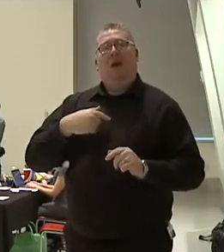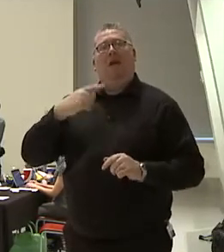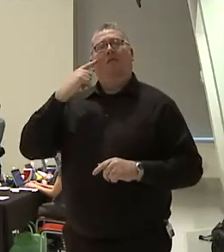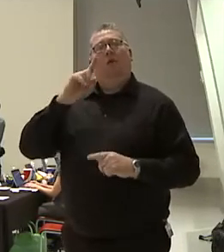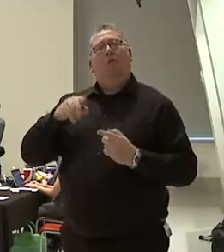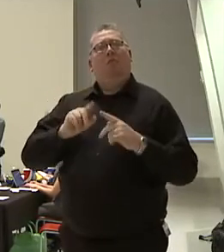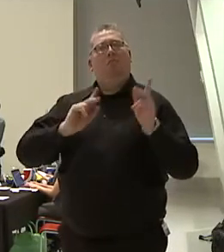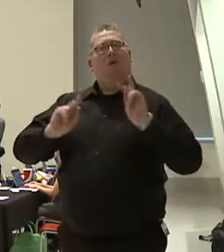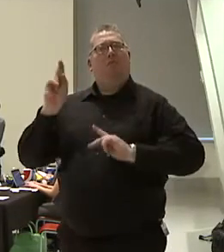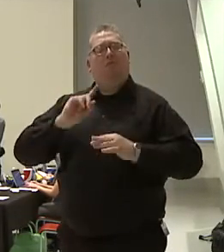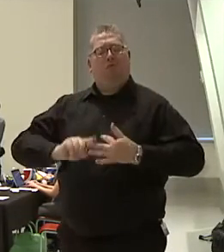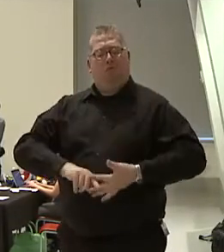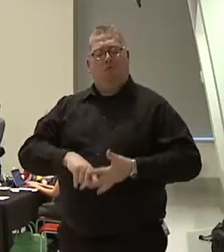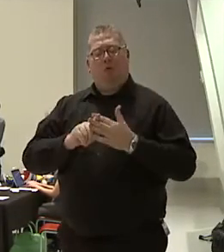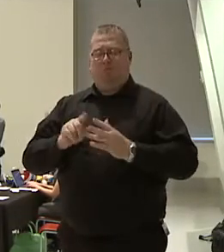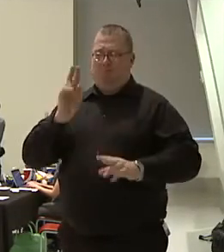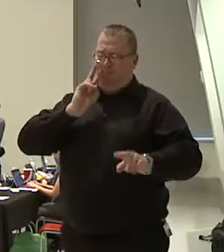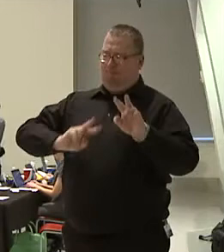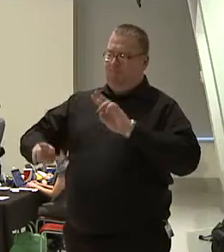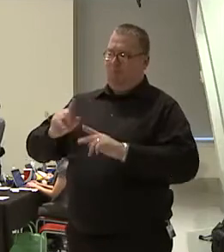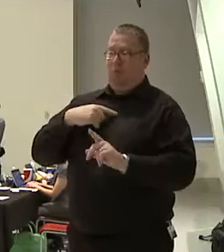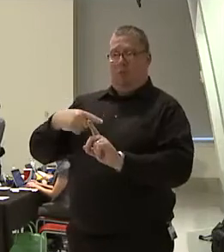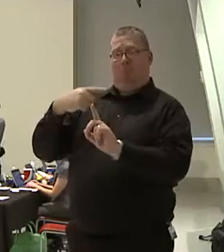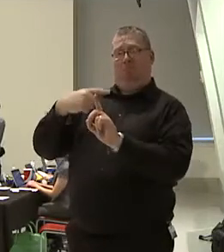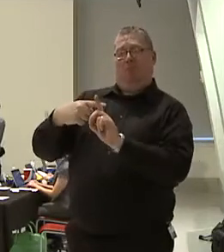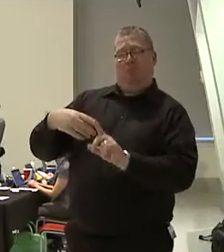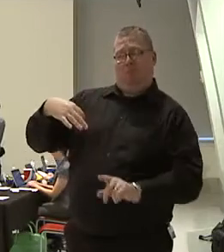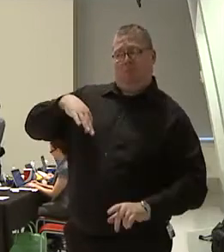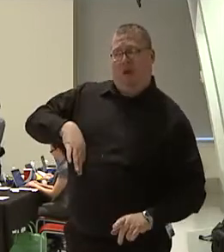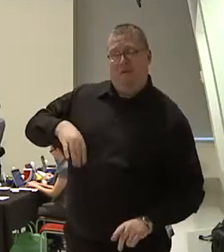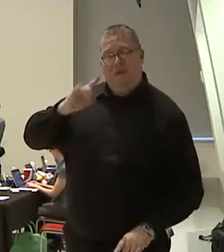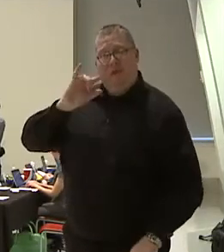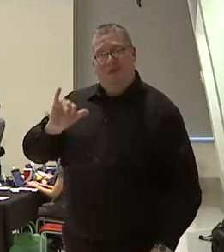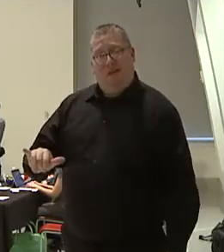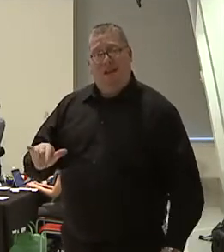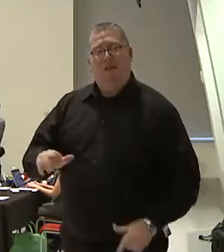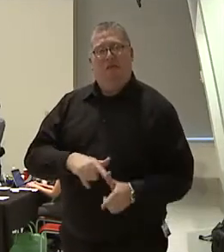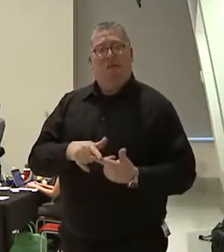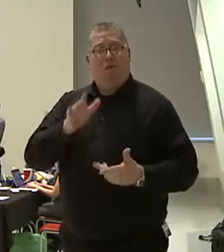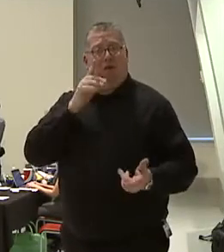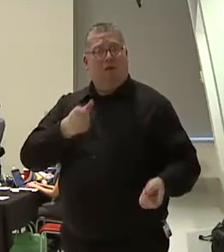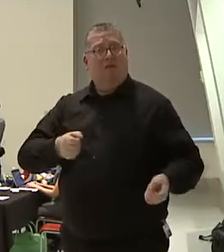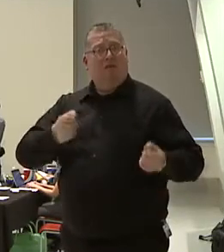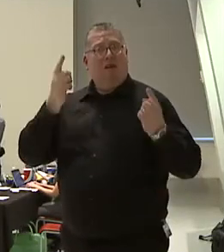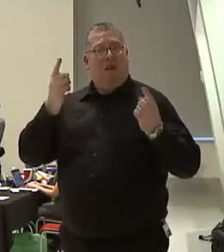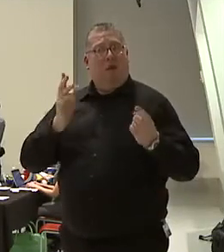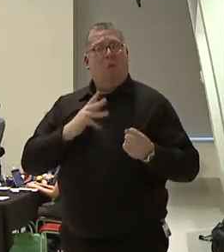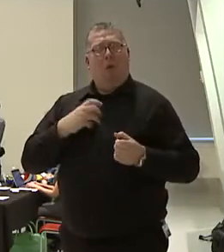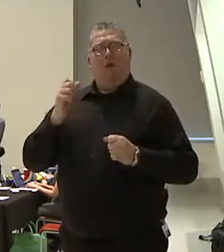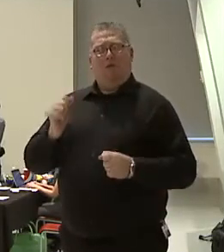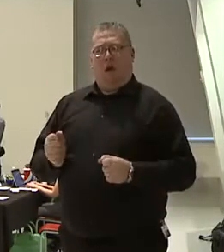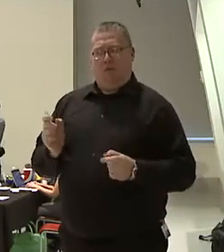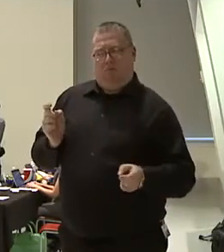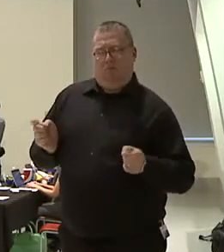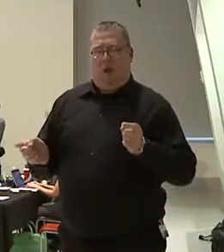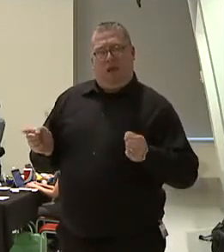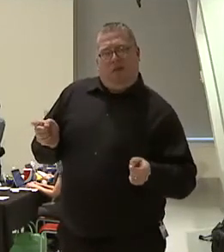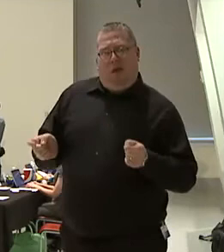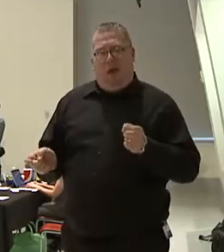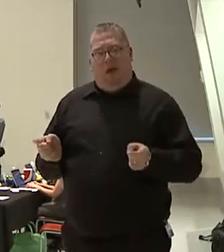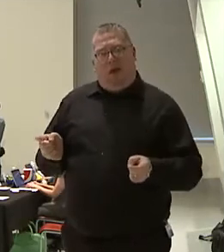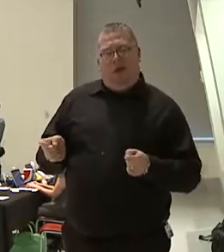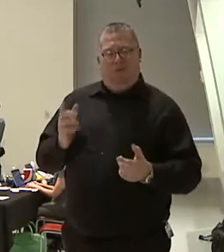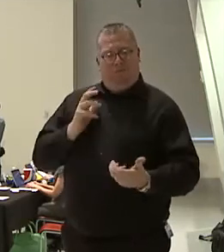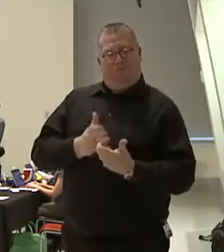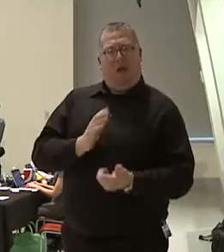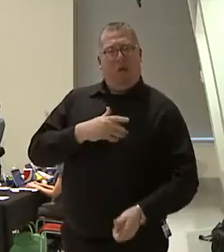people look at the benefits of it, they'll also understand that it is scalable. If you don't have a lot of